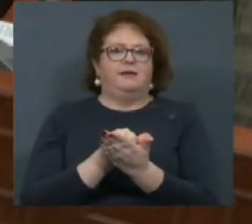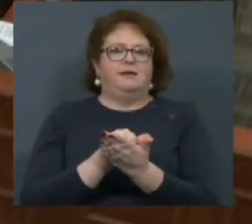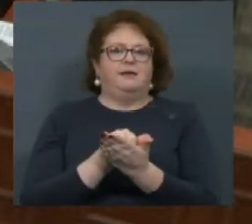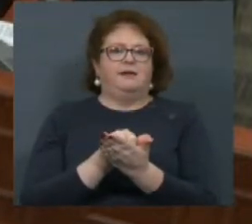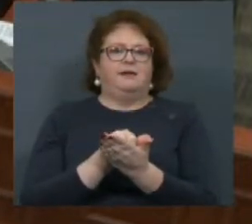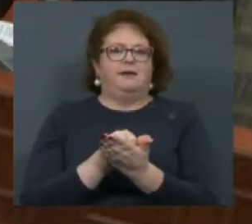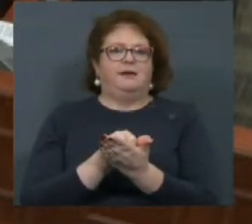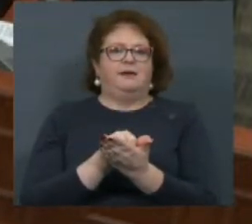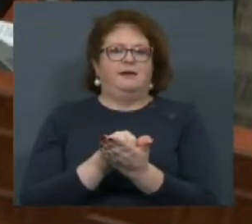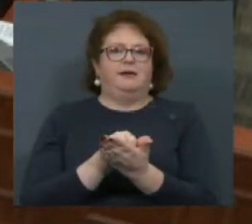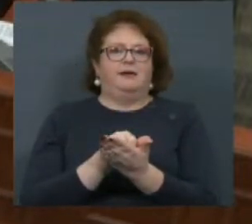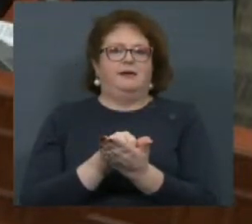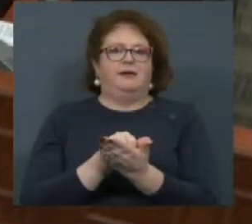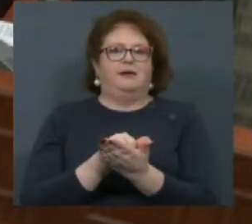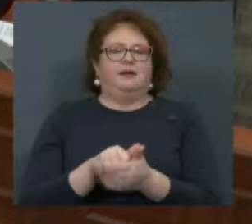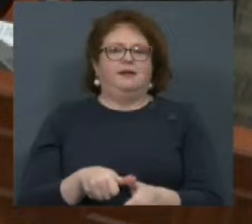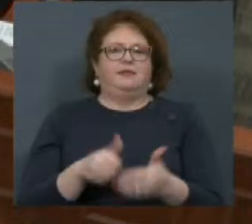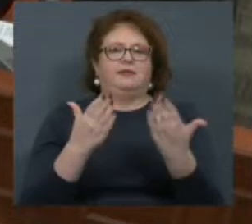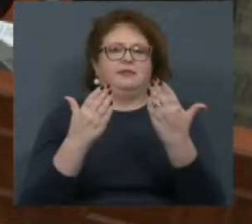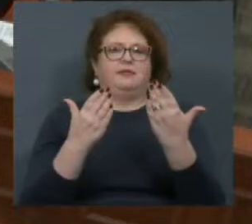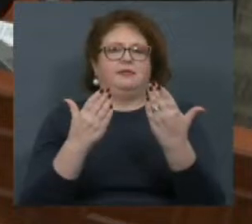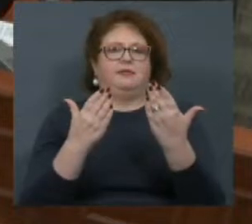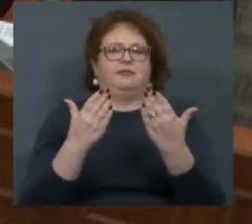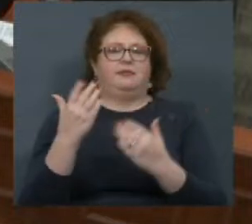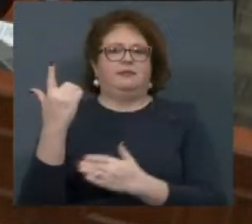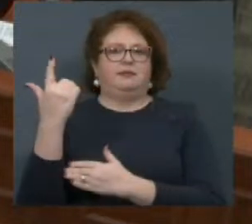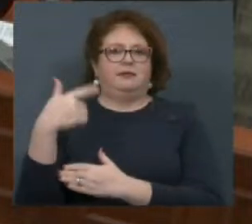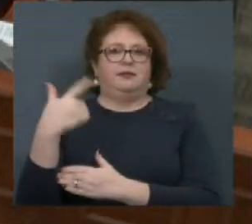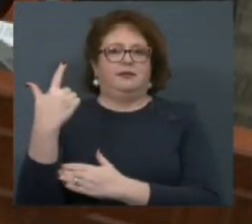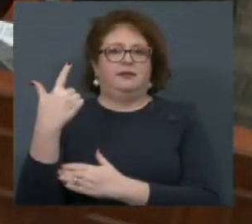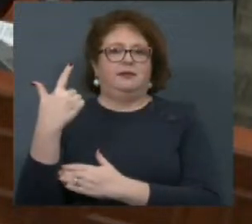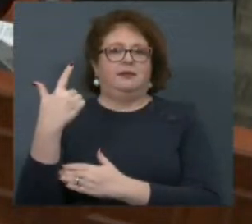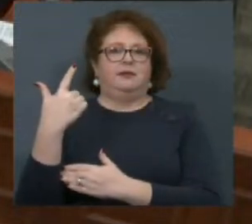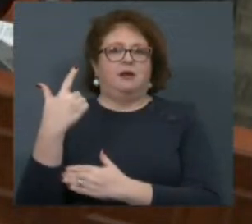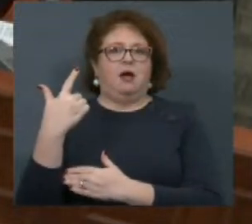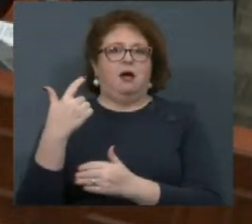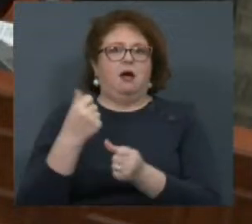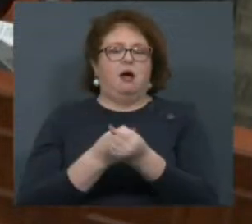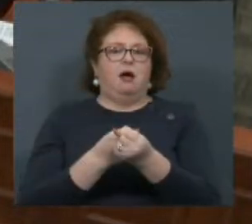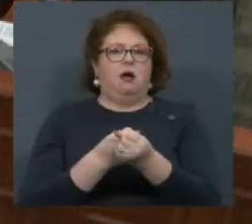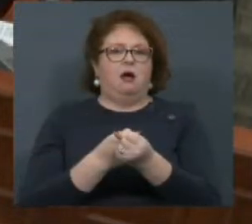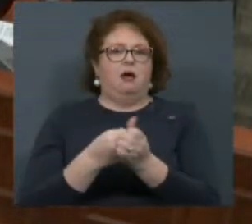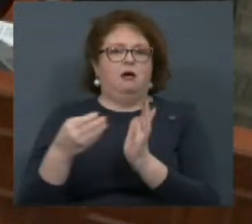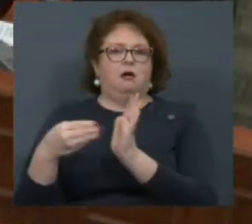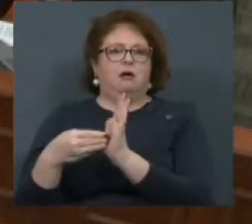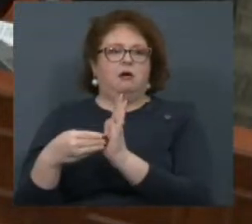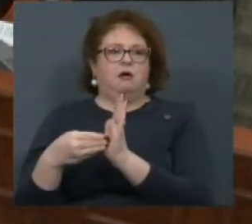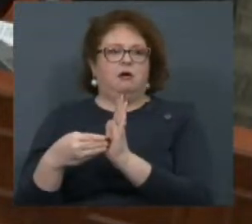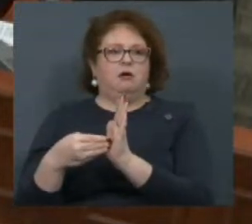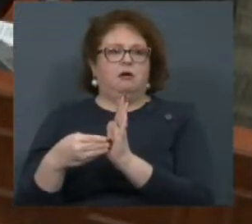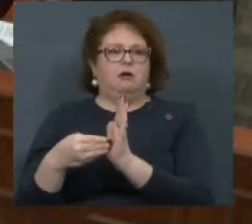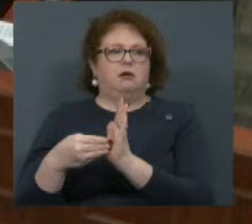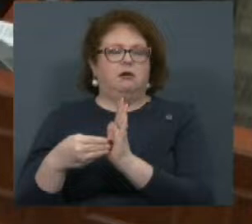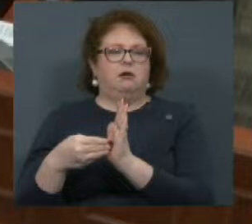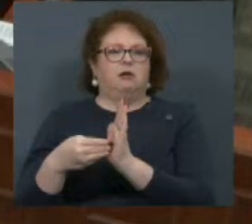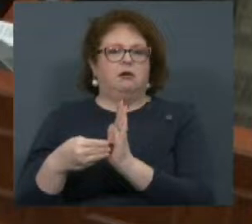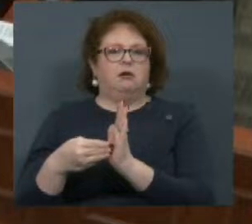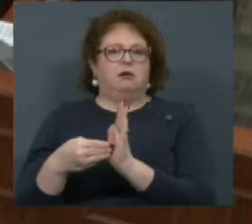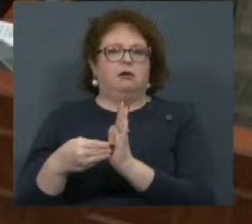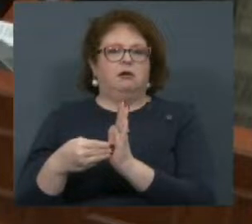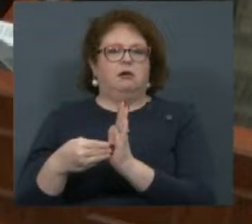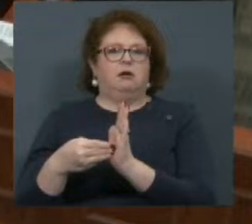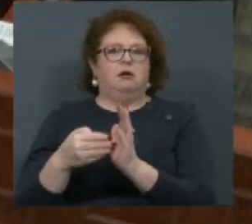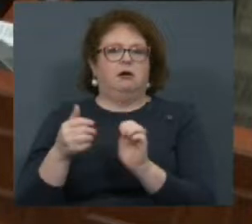There's a motion and a second. All those in favor, please say aye. All those opposed, say nay. Ayes have